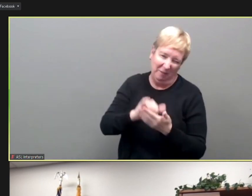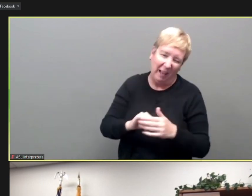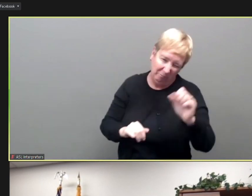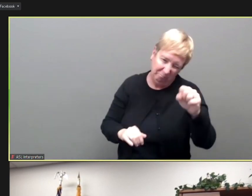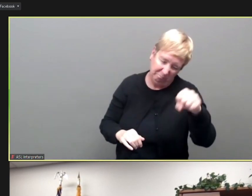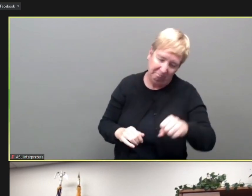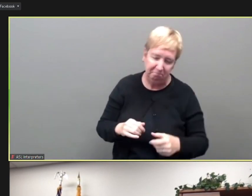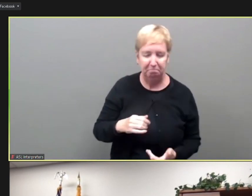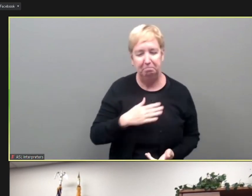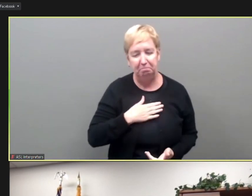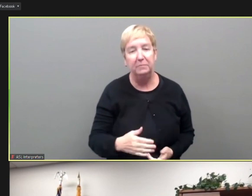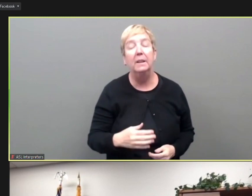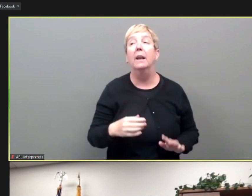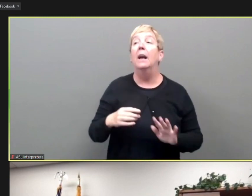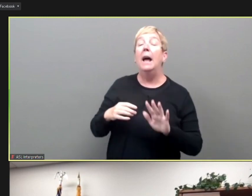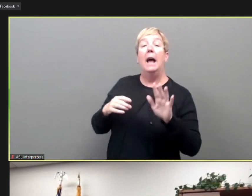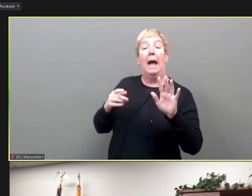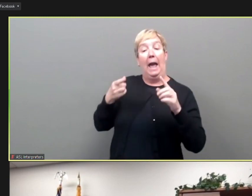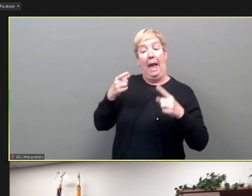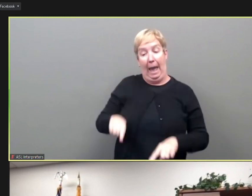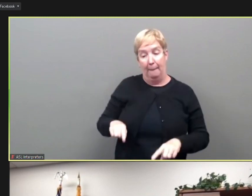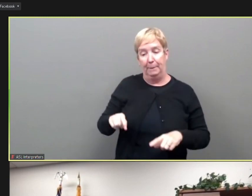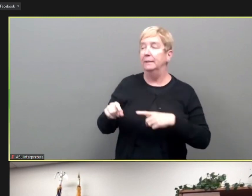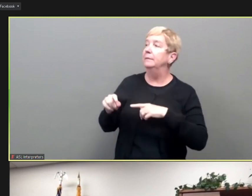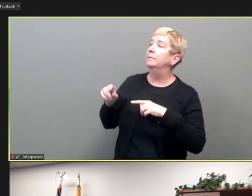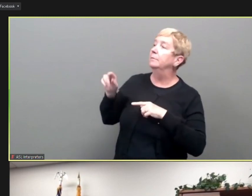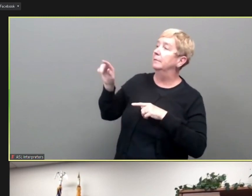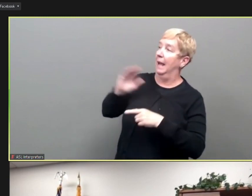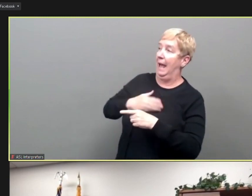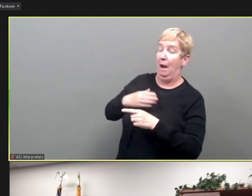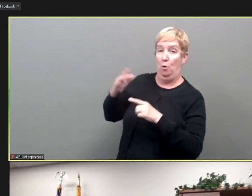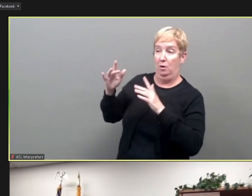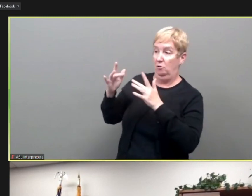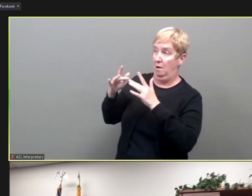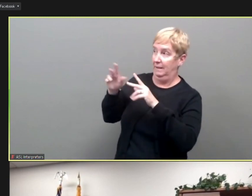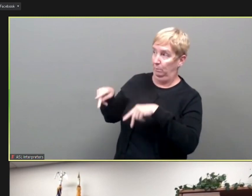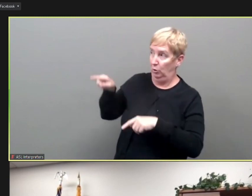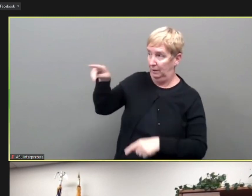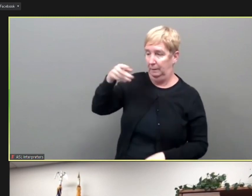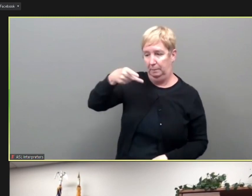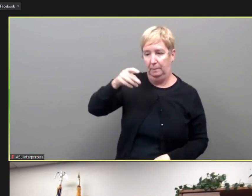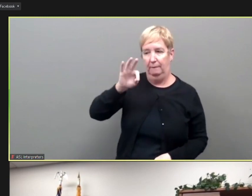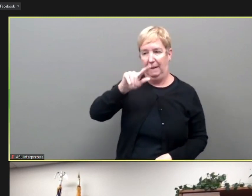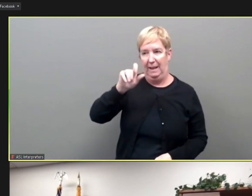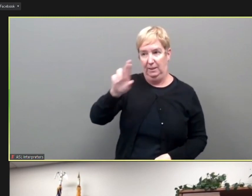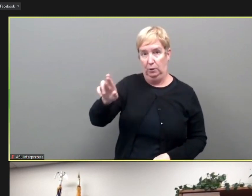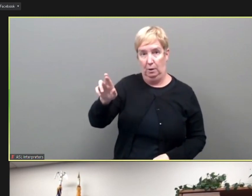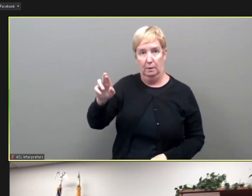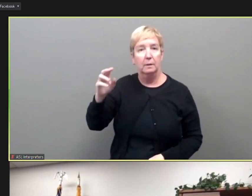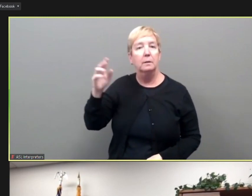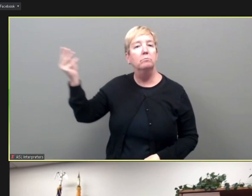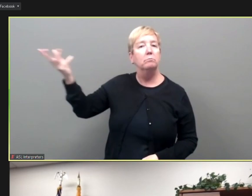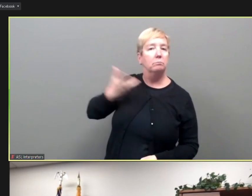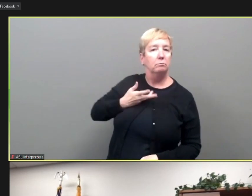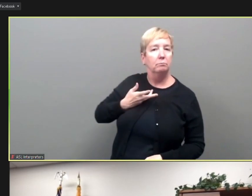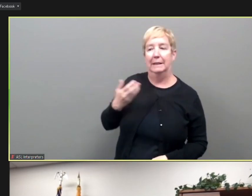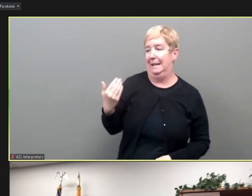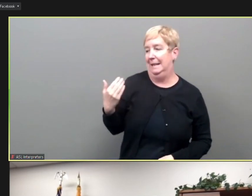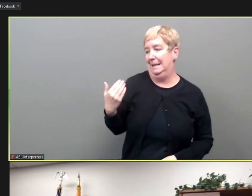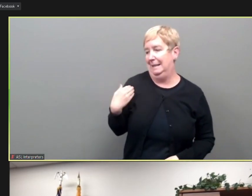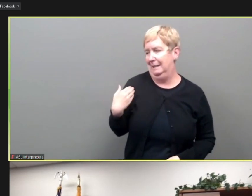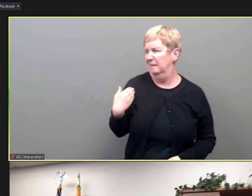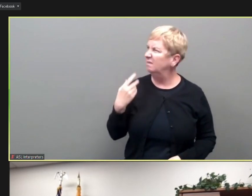I got an email from our contact at Pfizer, was it Tuesday, saying they had submitted the